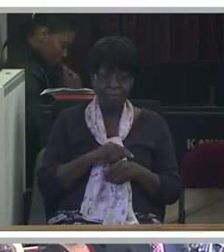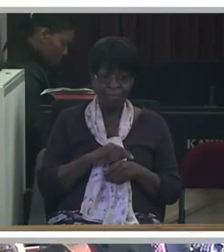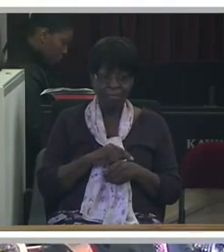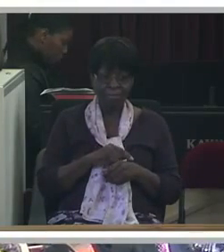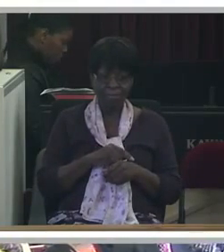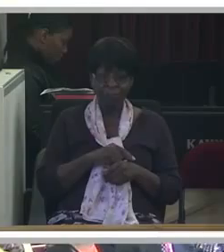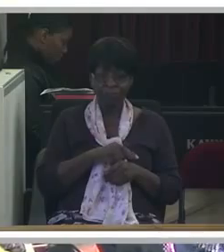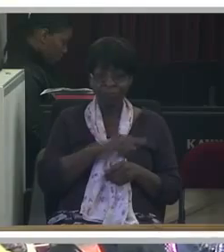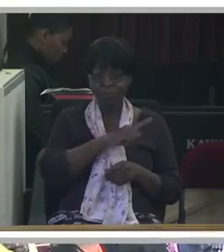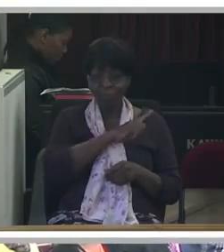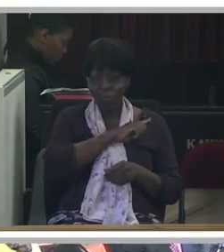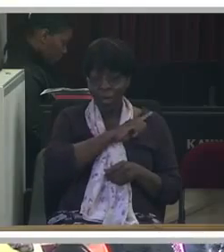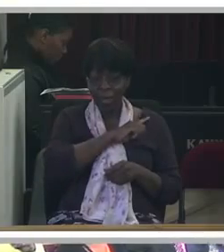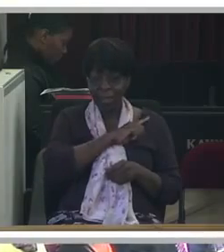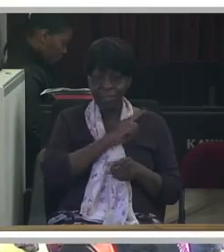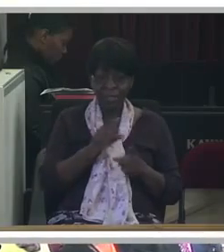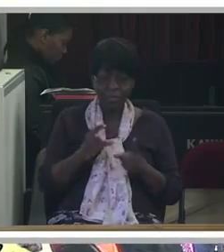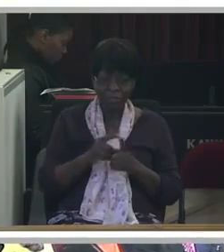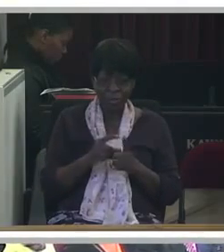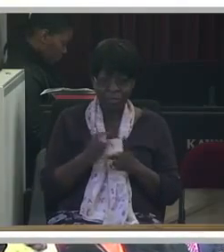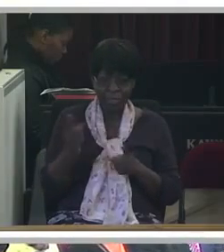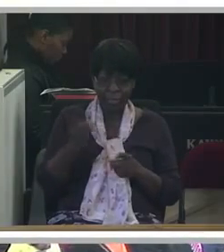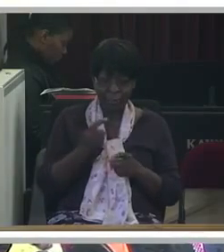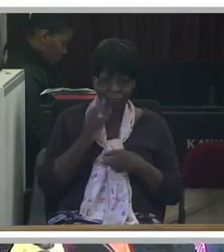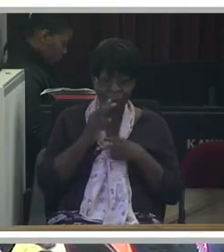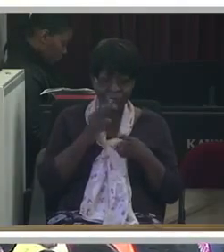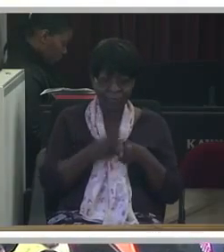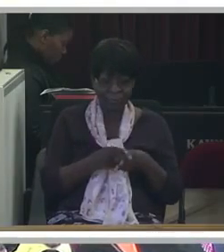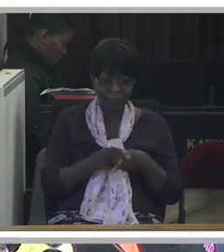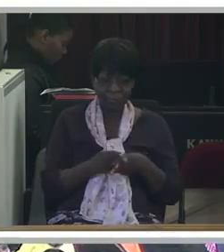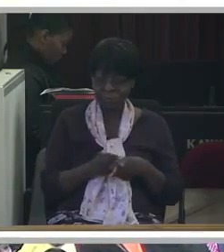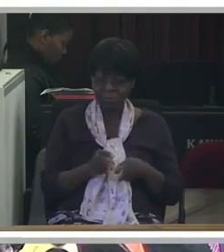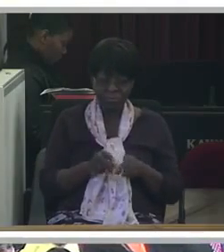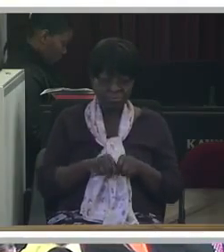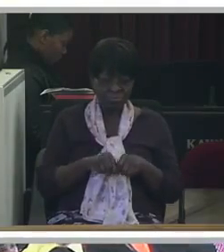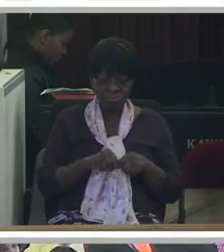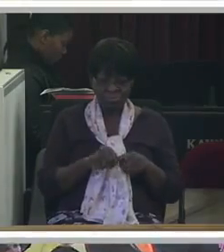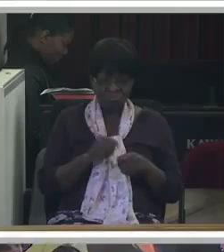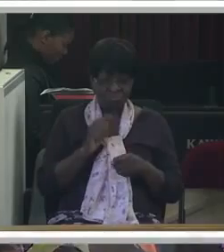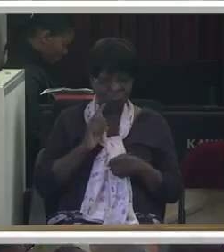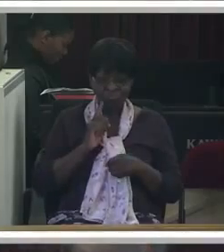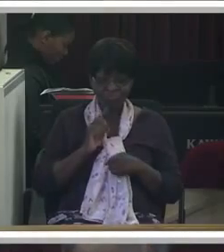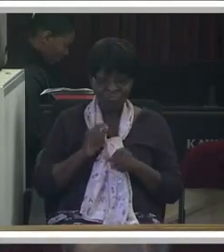Then when, when after the lady died, she would call and say, Pastor Philip,